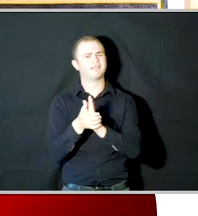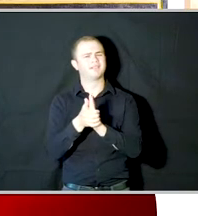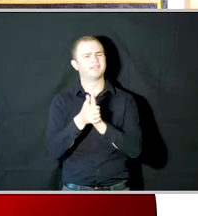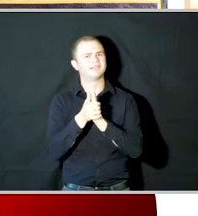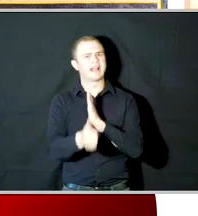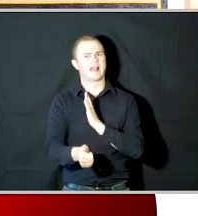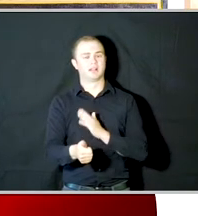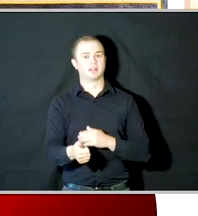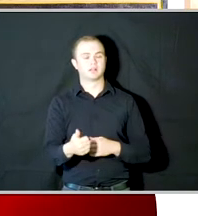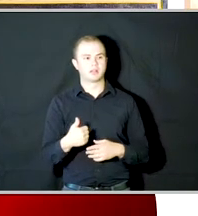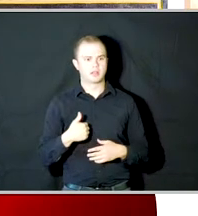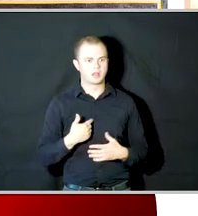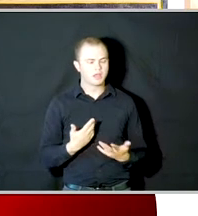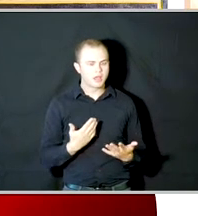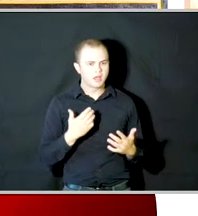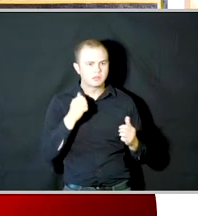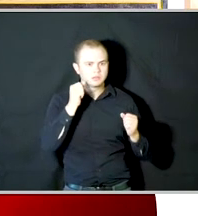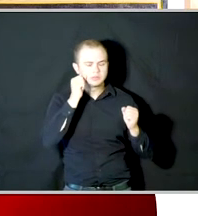shocked.